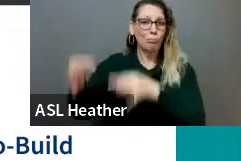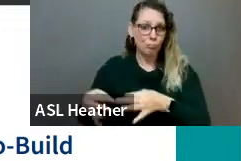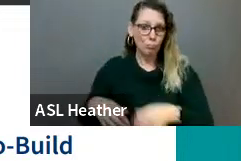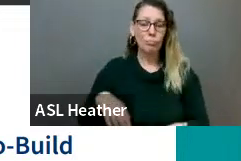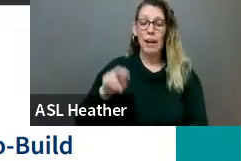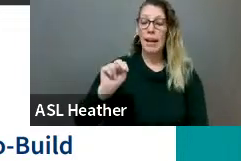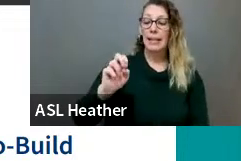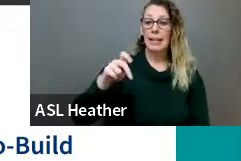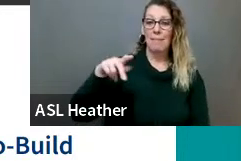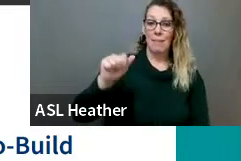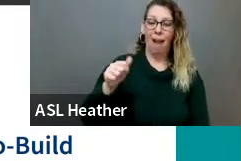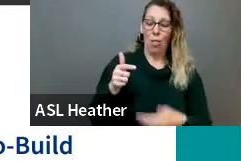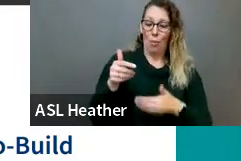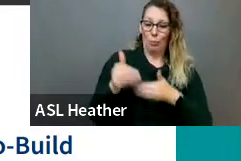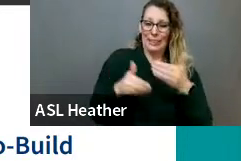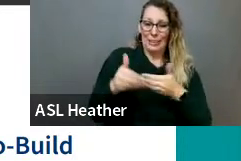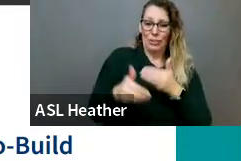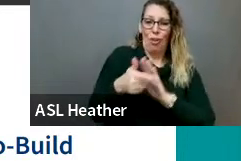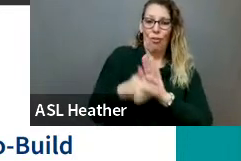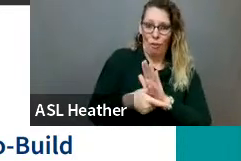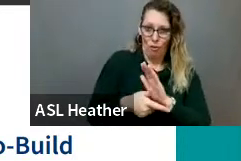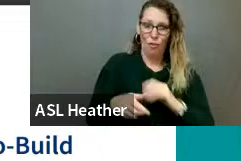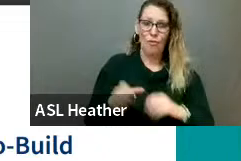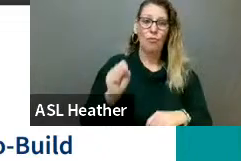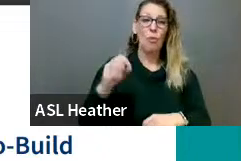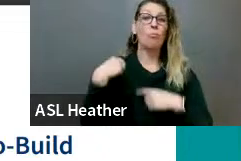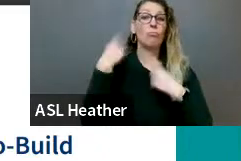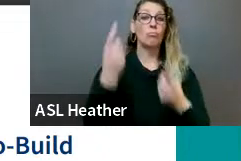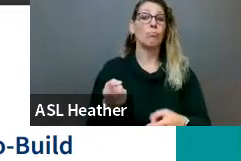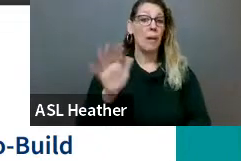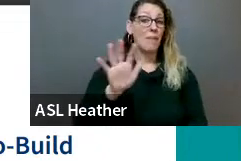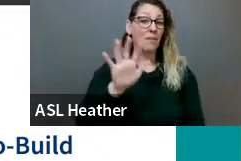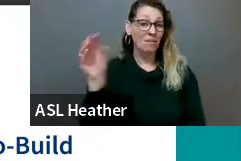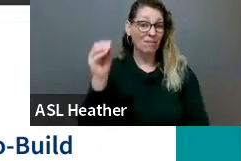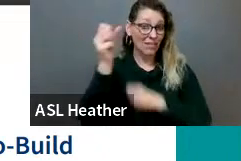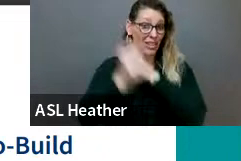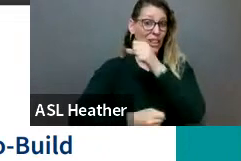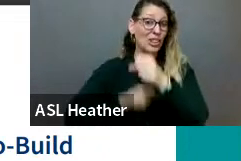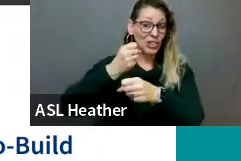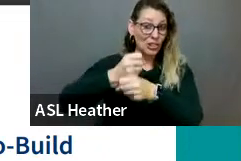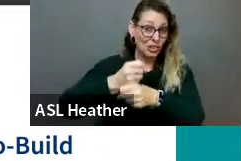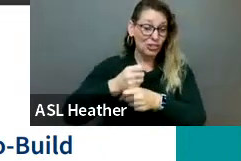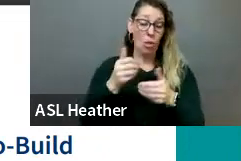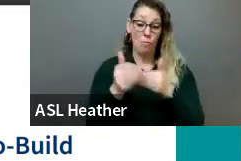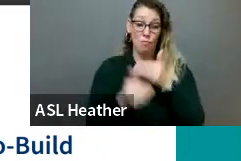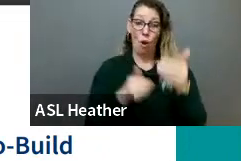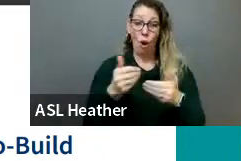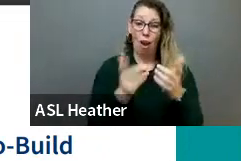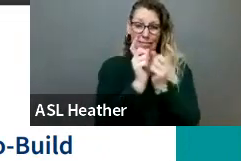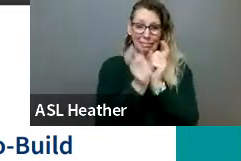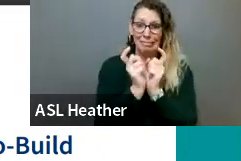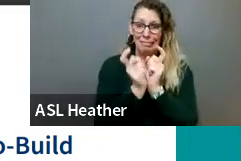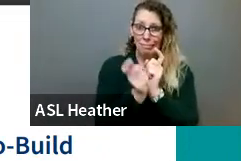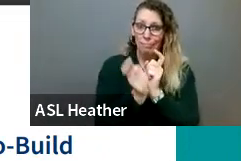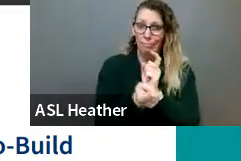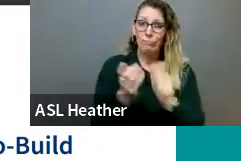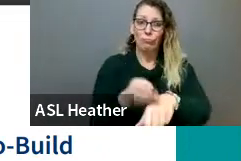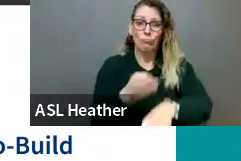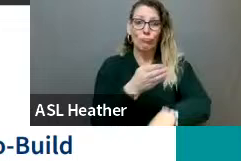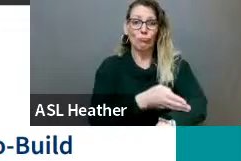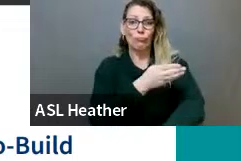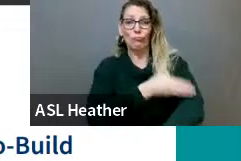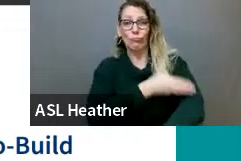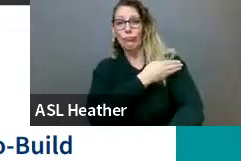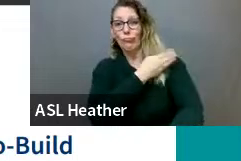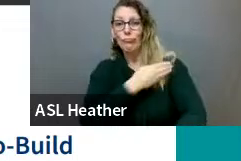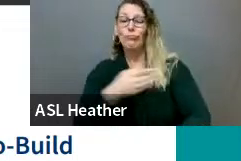is a procedural law. So over the past 50 years, the process has been refined and improved by